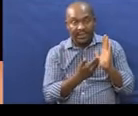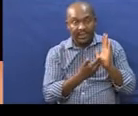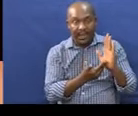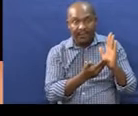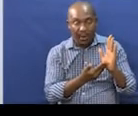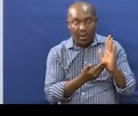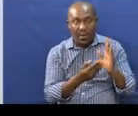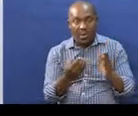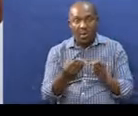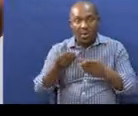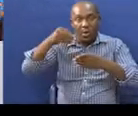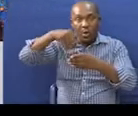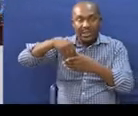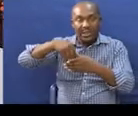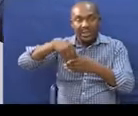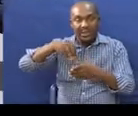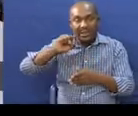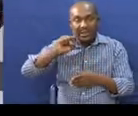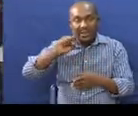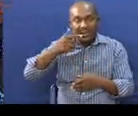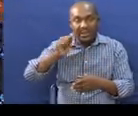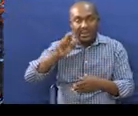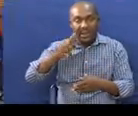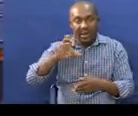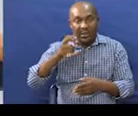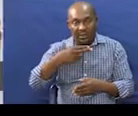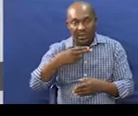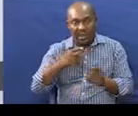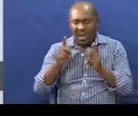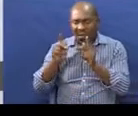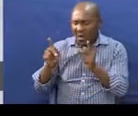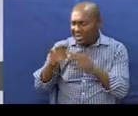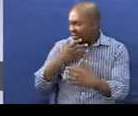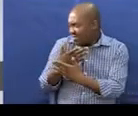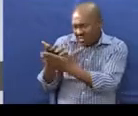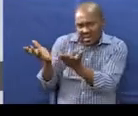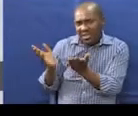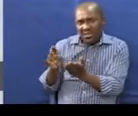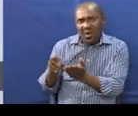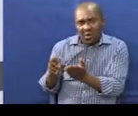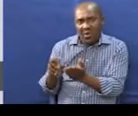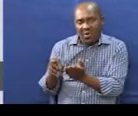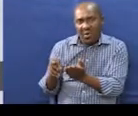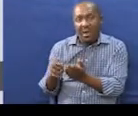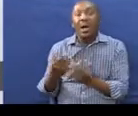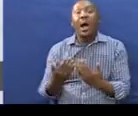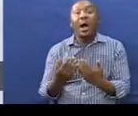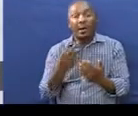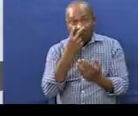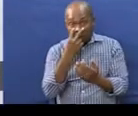food sample? The procedure remains the same, but the observation here,